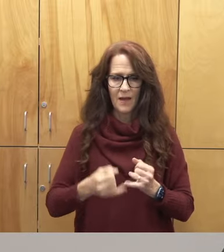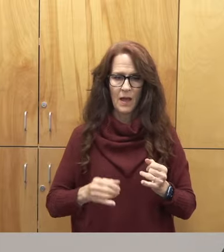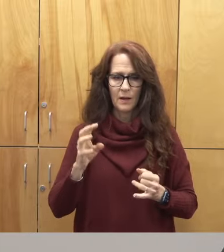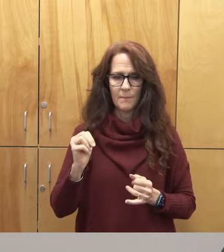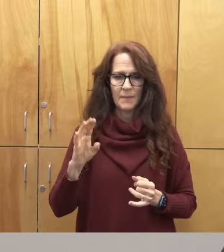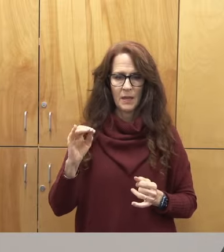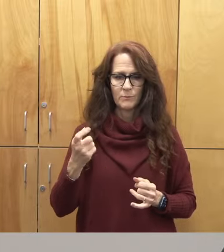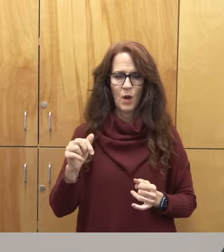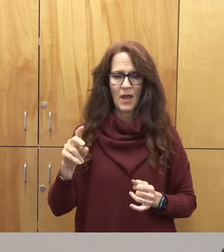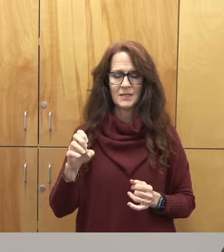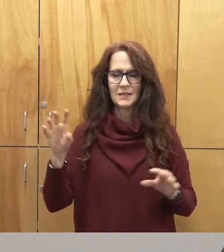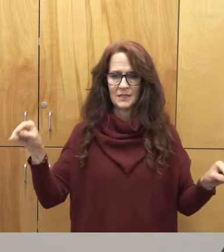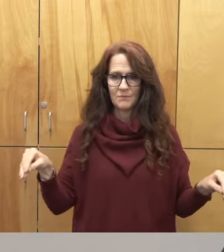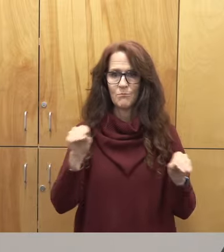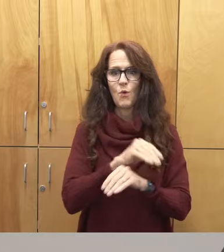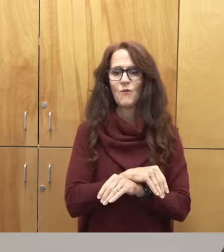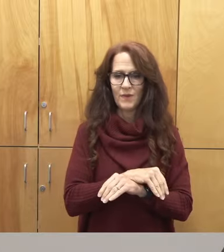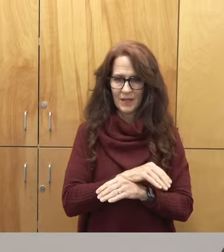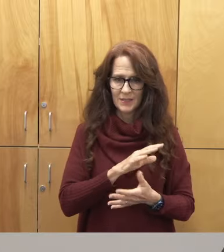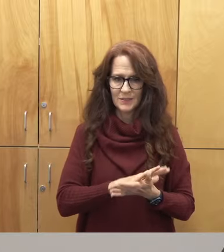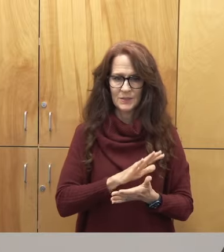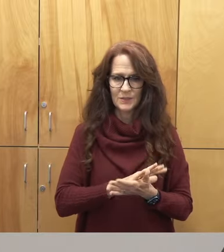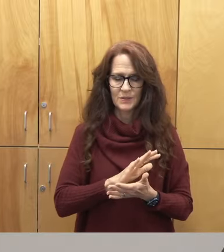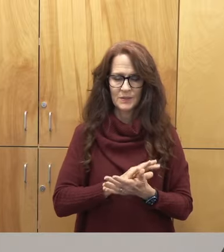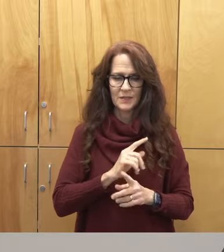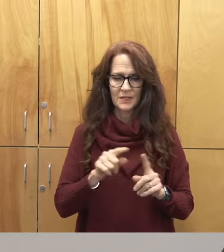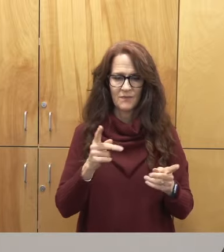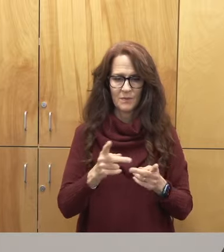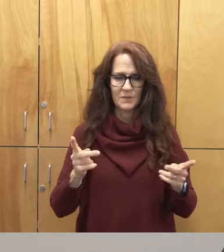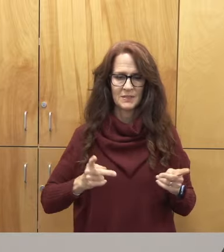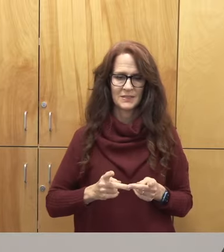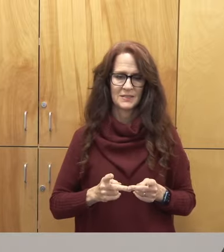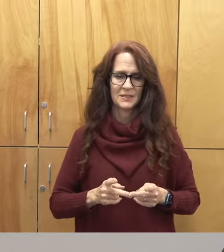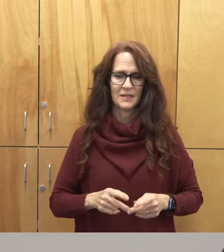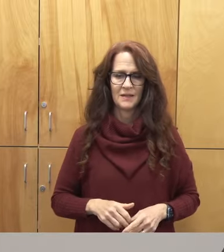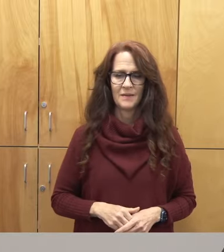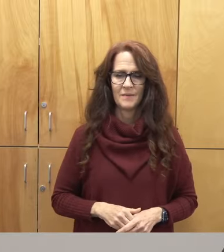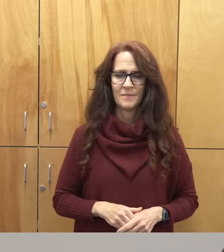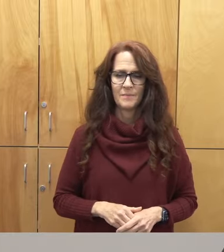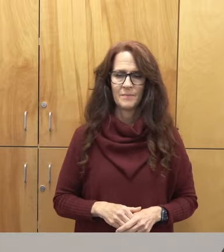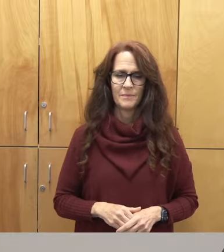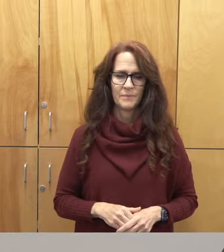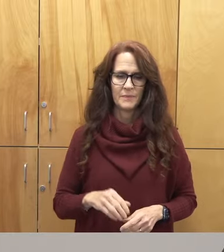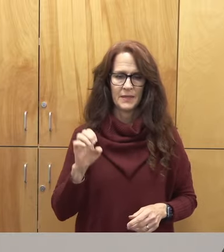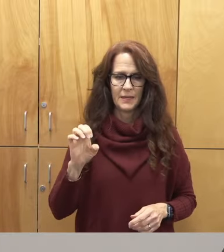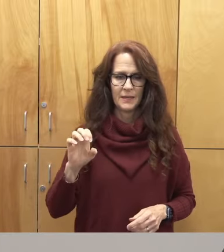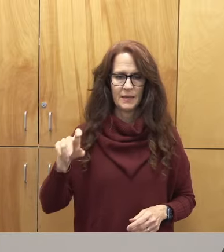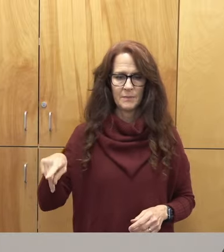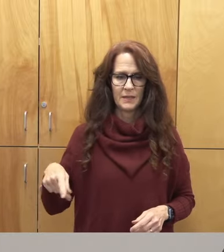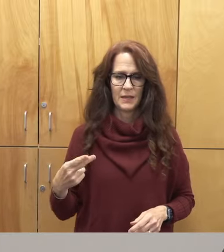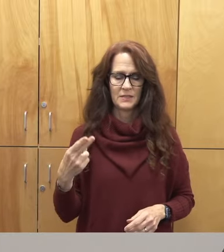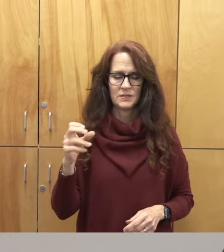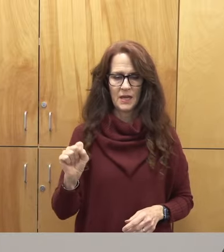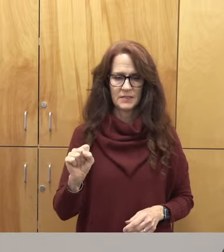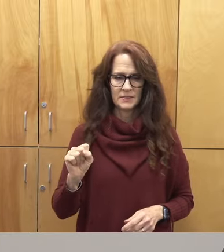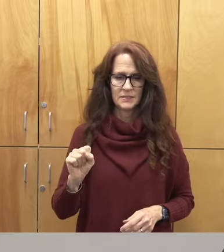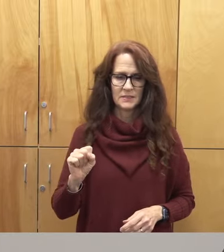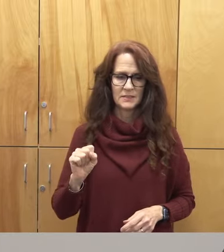graduation because he's also moving on with a different position. And then, of course, our EPHS